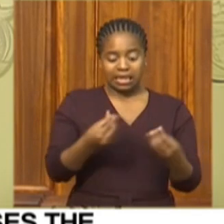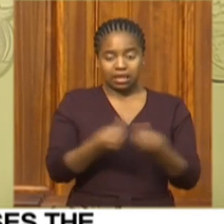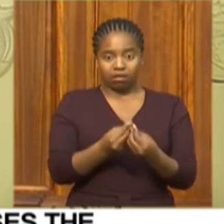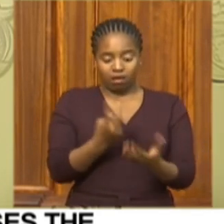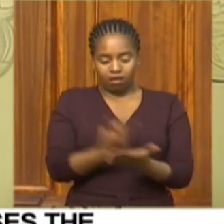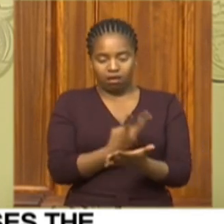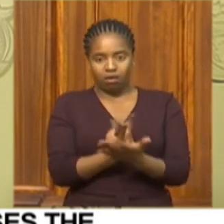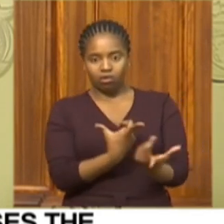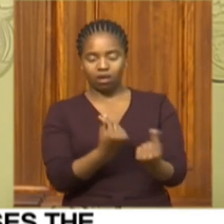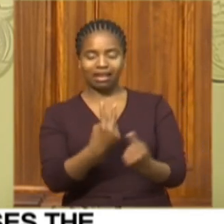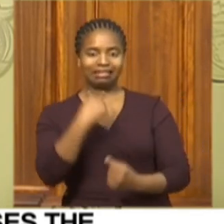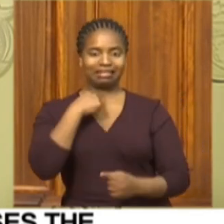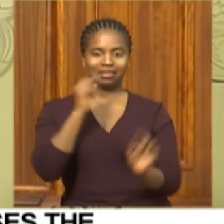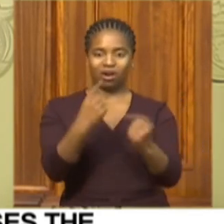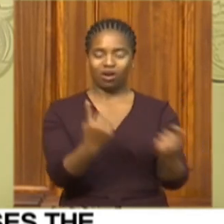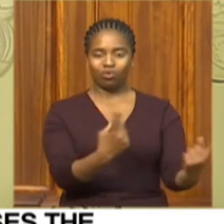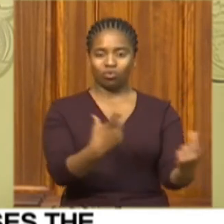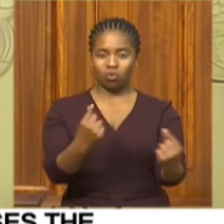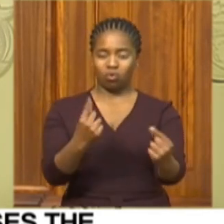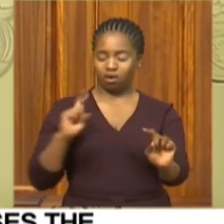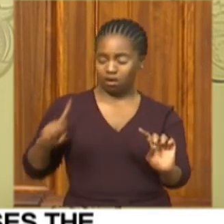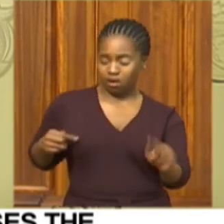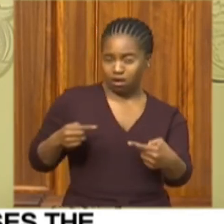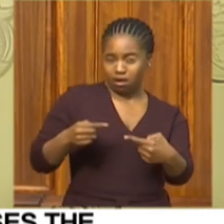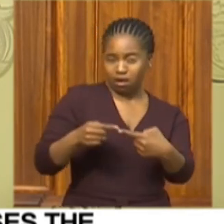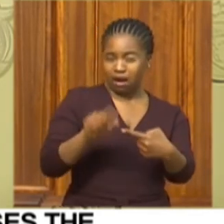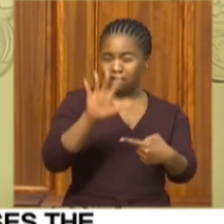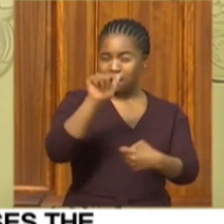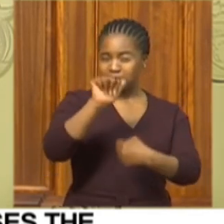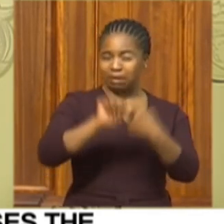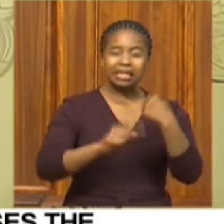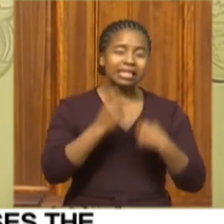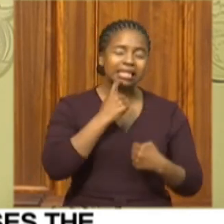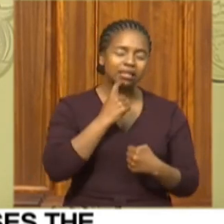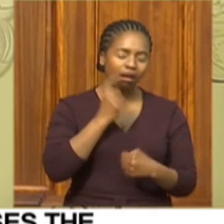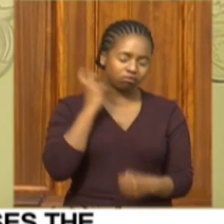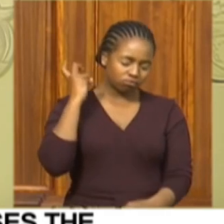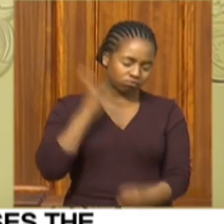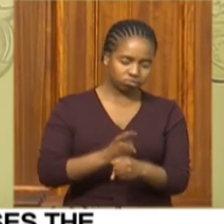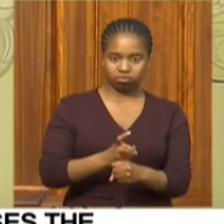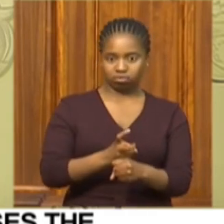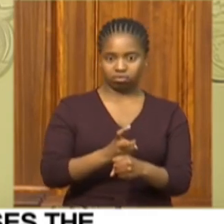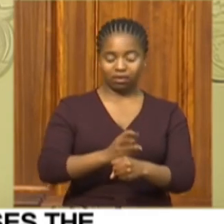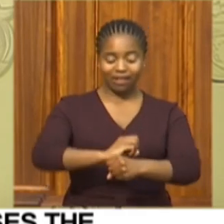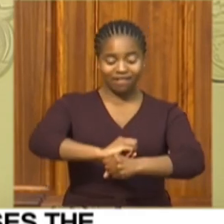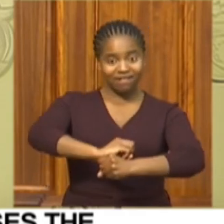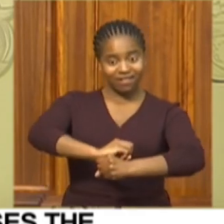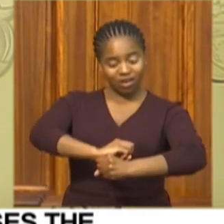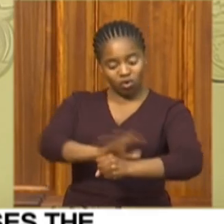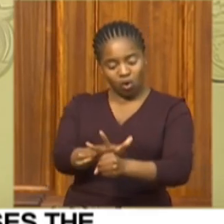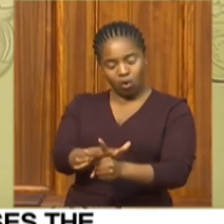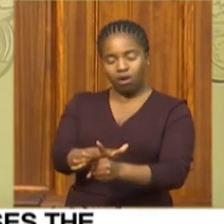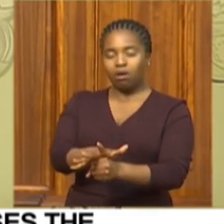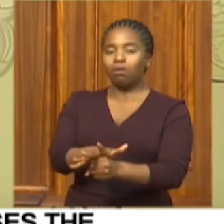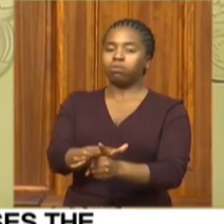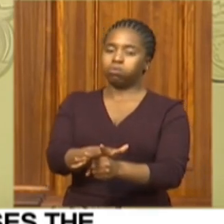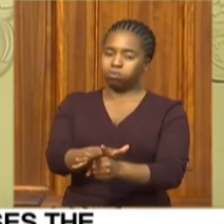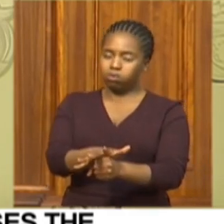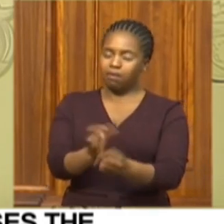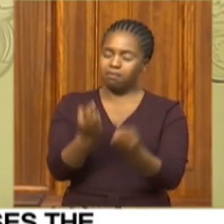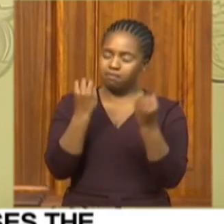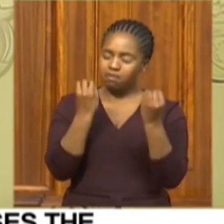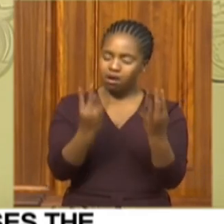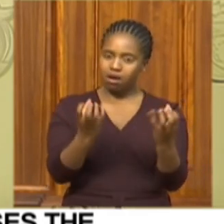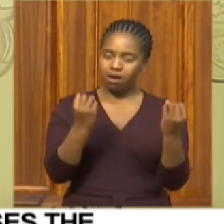been an immensely difficult 5 months, and the pandemic has taken a heavy toll on